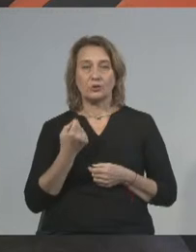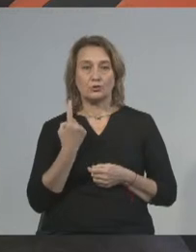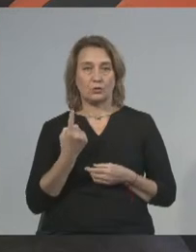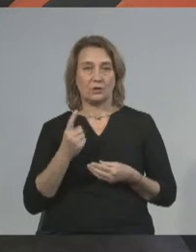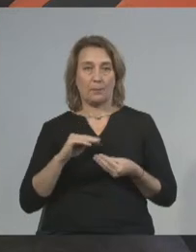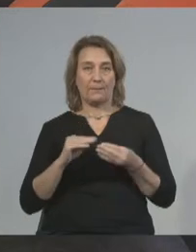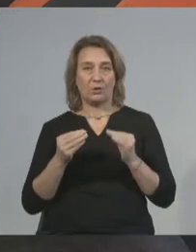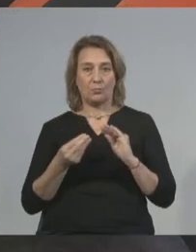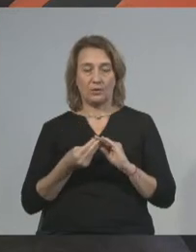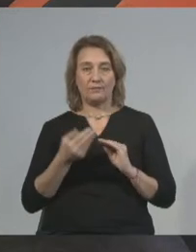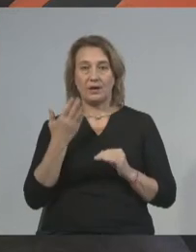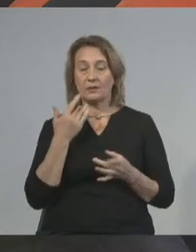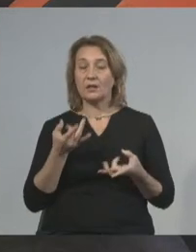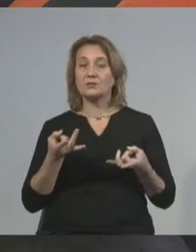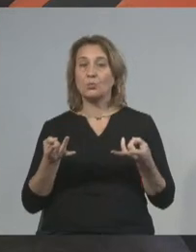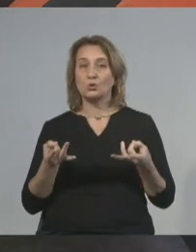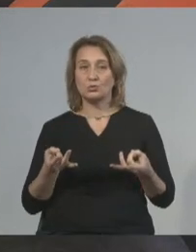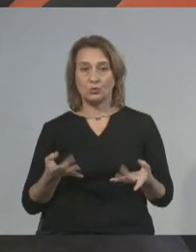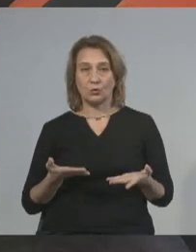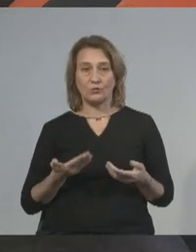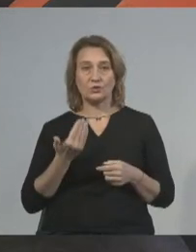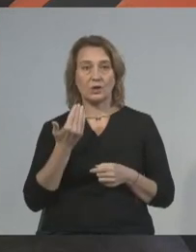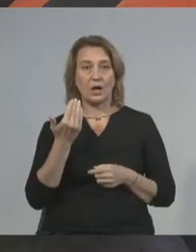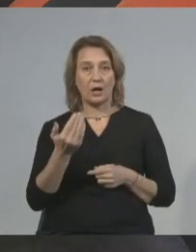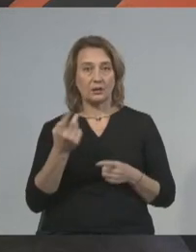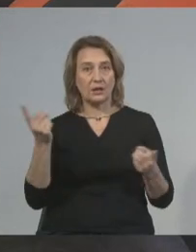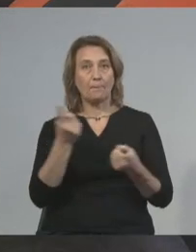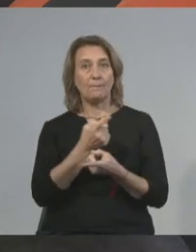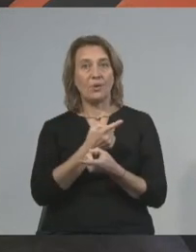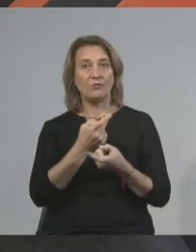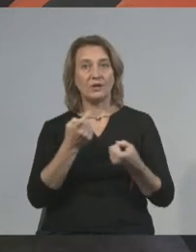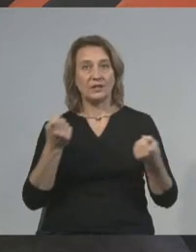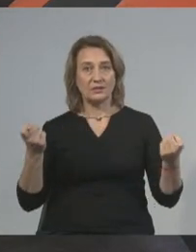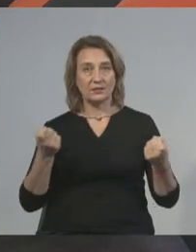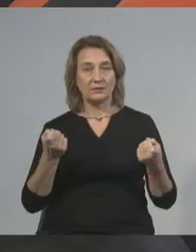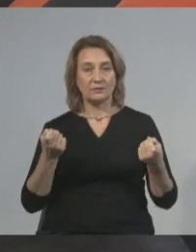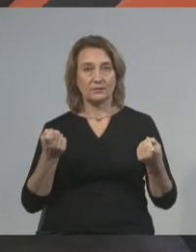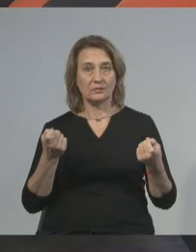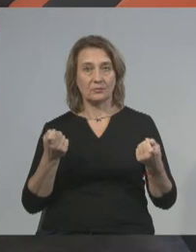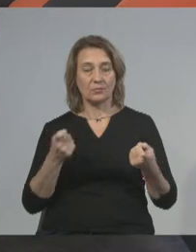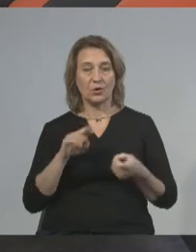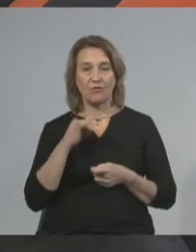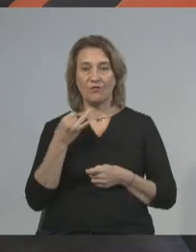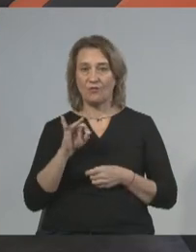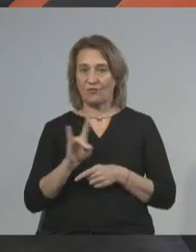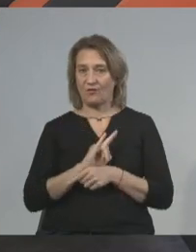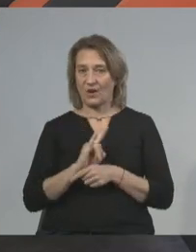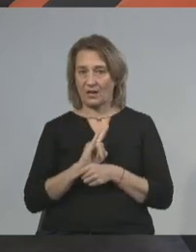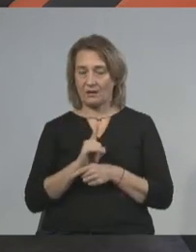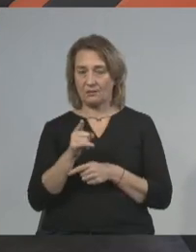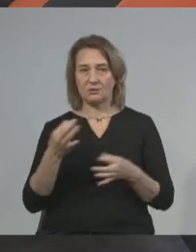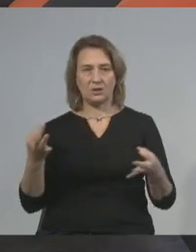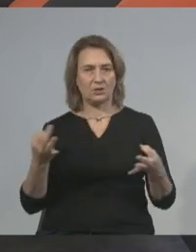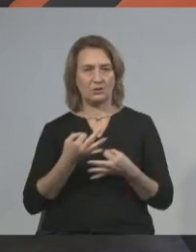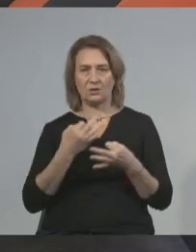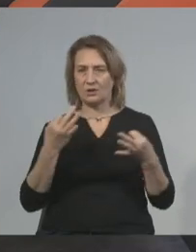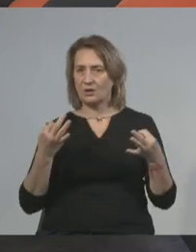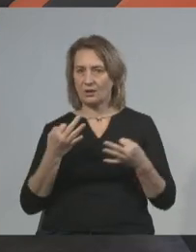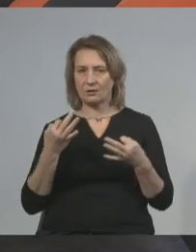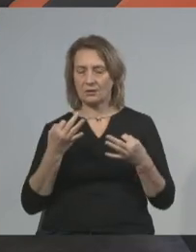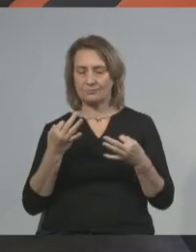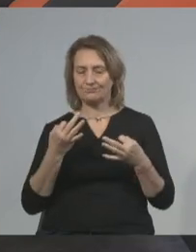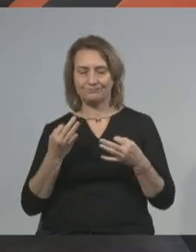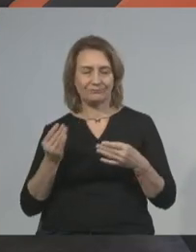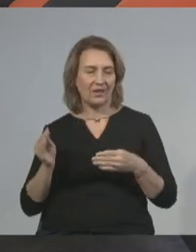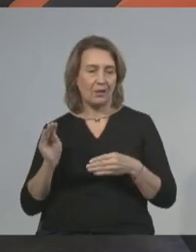well there is one more pro problem with refutals when you refute something you need to report a fake but you